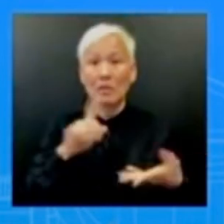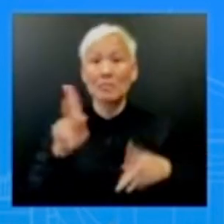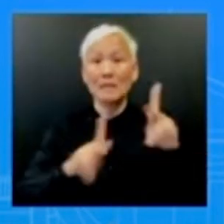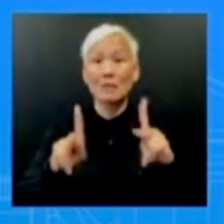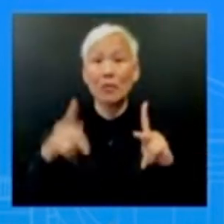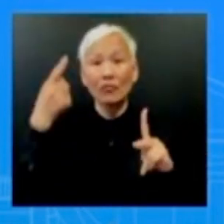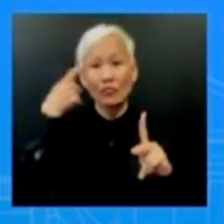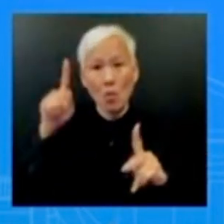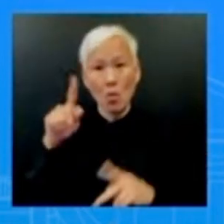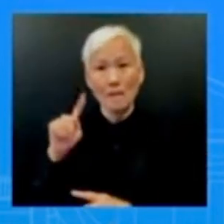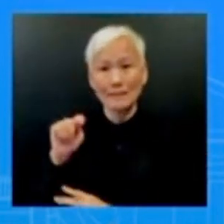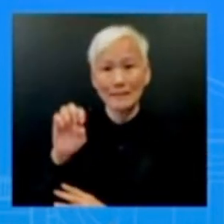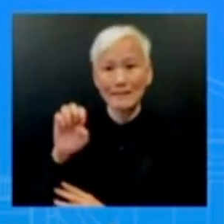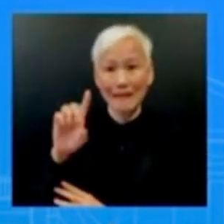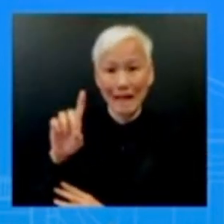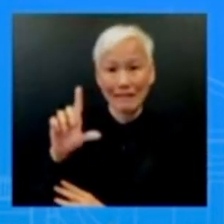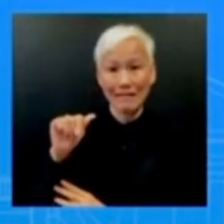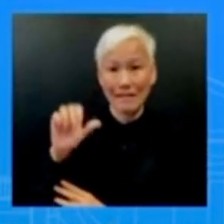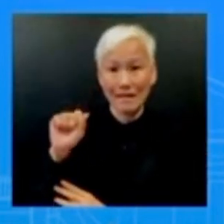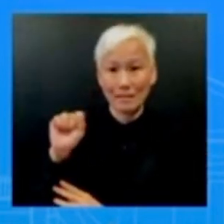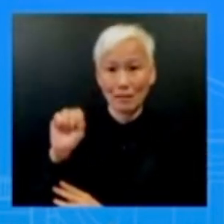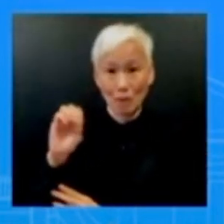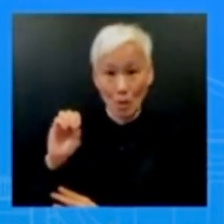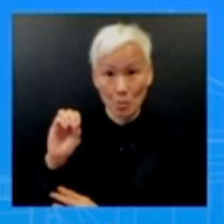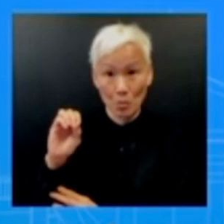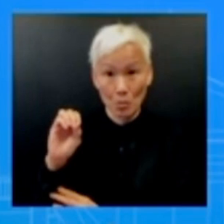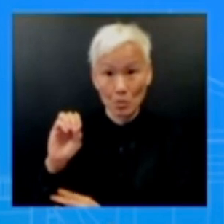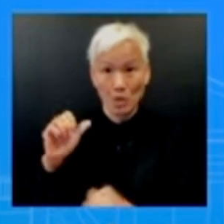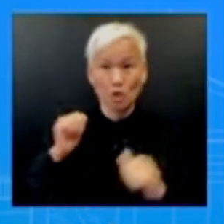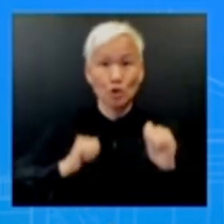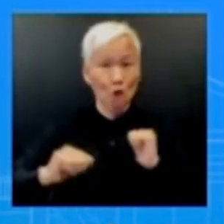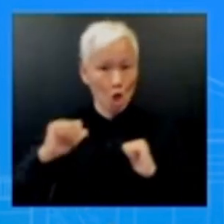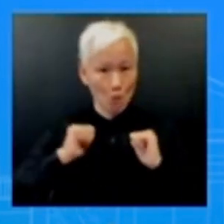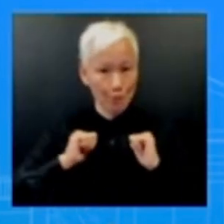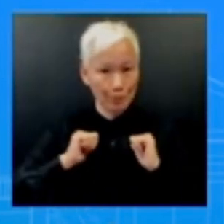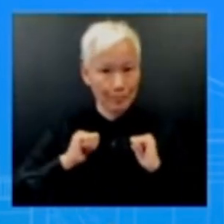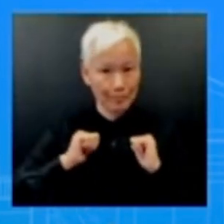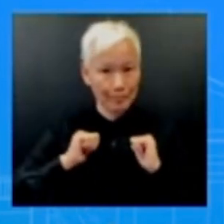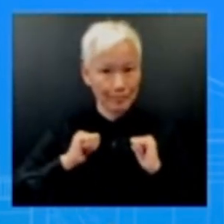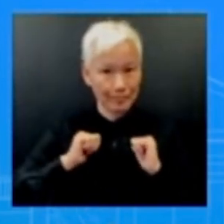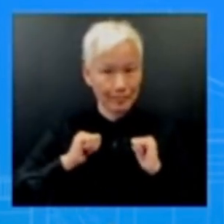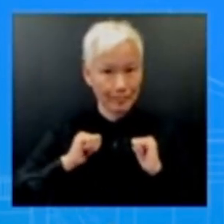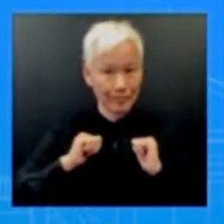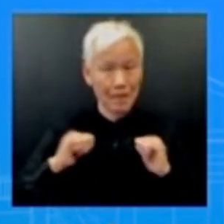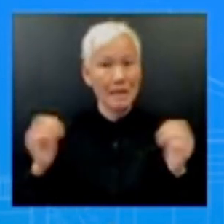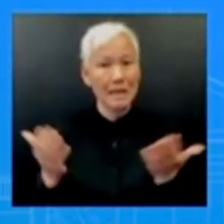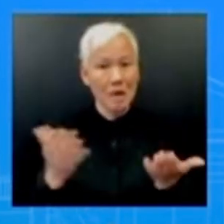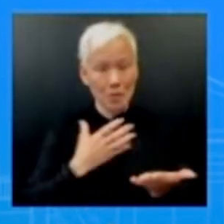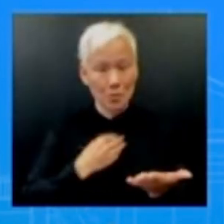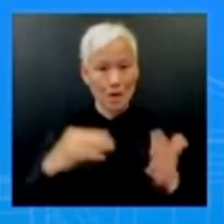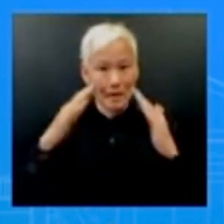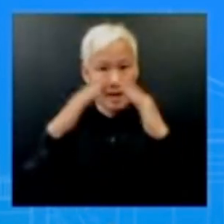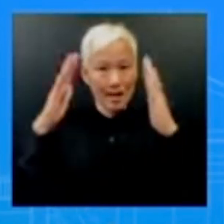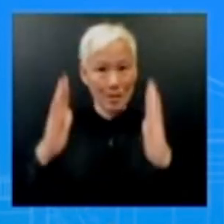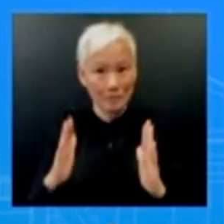an honor to visit the White House and to have the opportunity to speak to the President and to the First Lady about the importance of mental